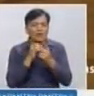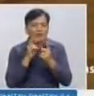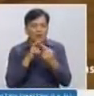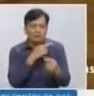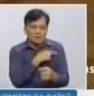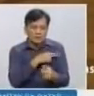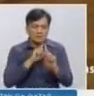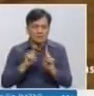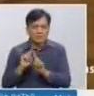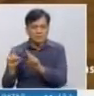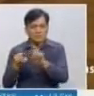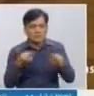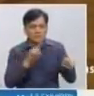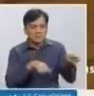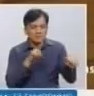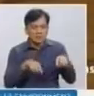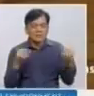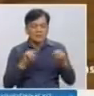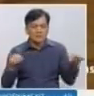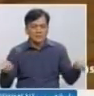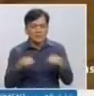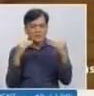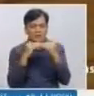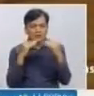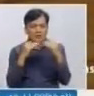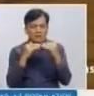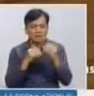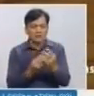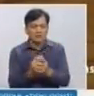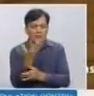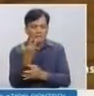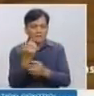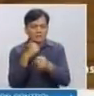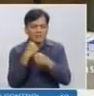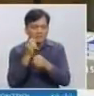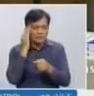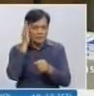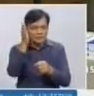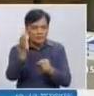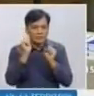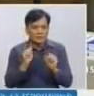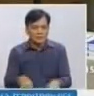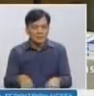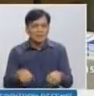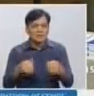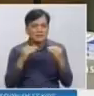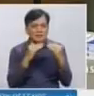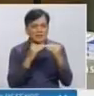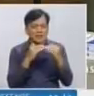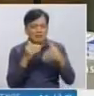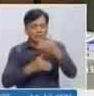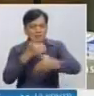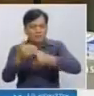will have an equal opportunity to grow and create a future that he or she can proudly bequeath to the